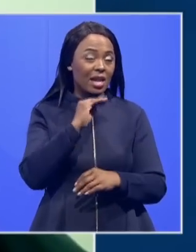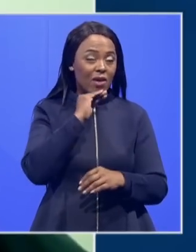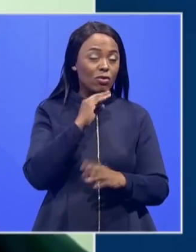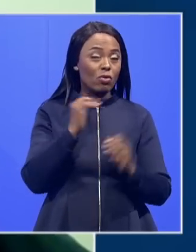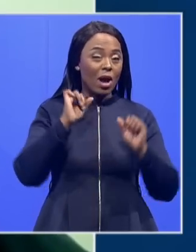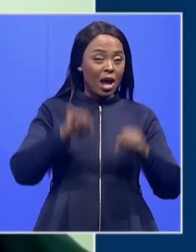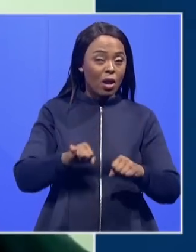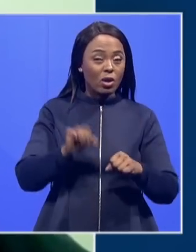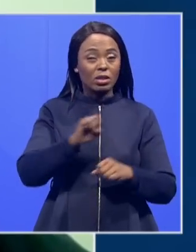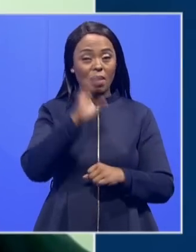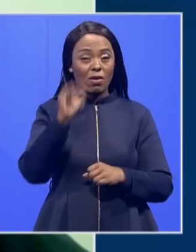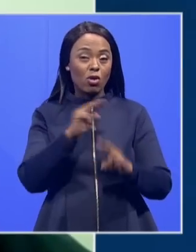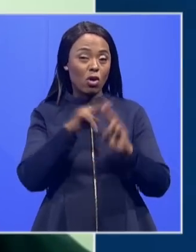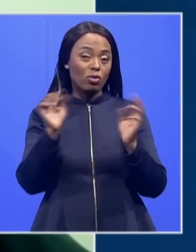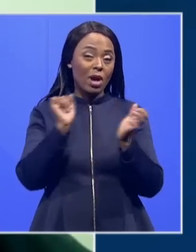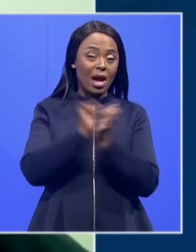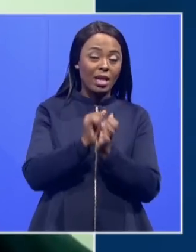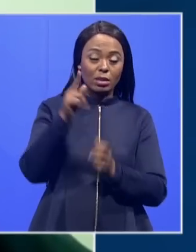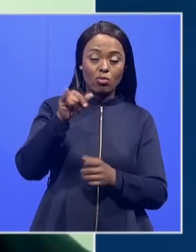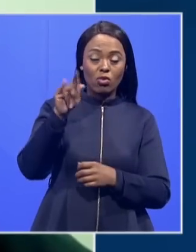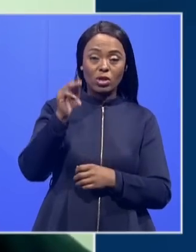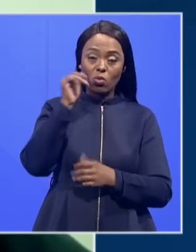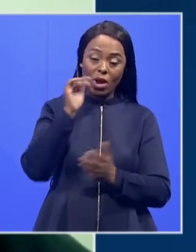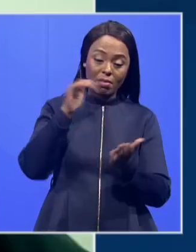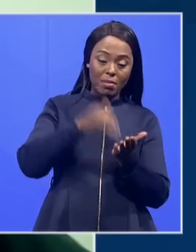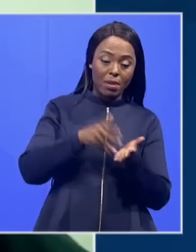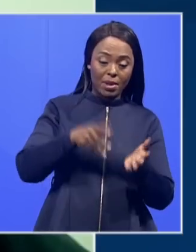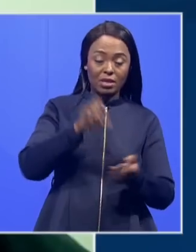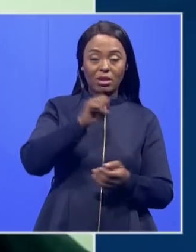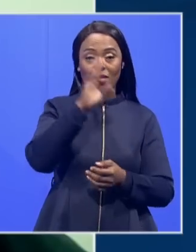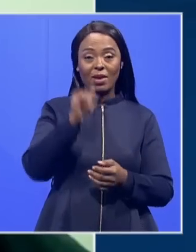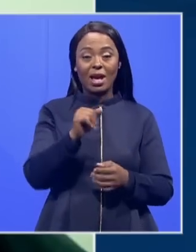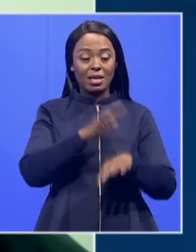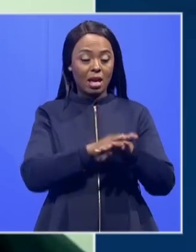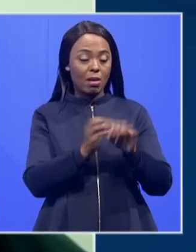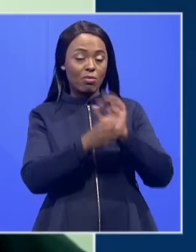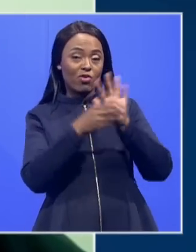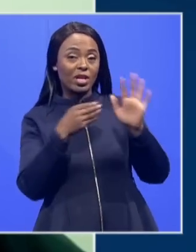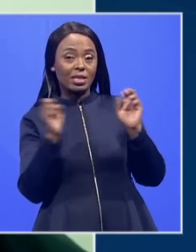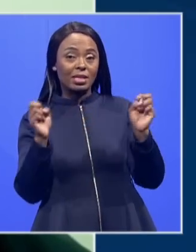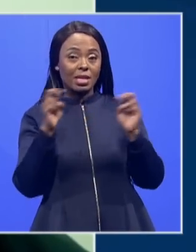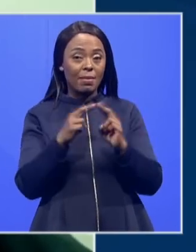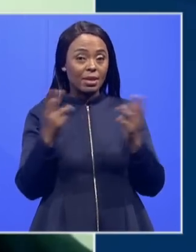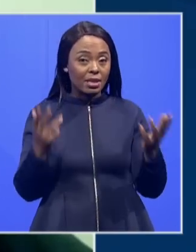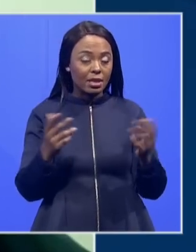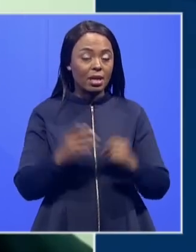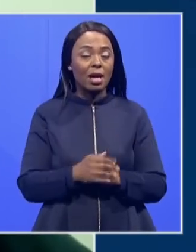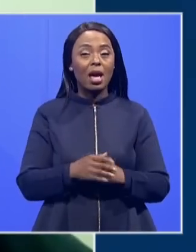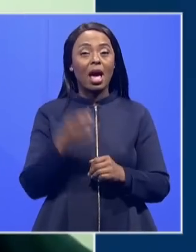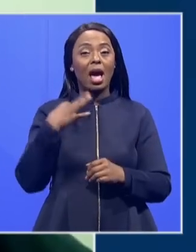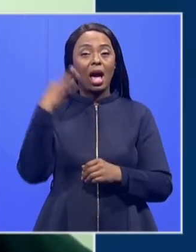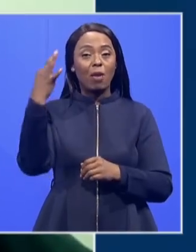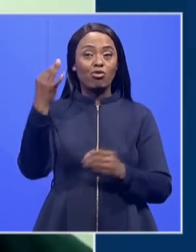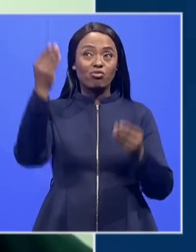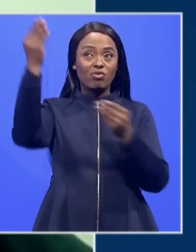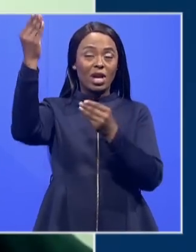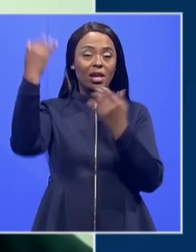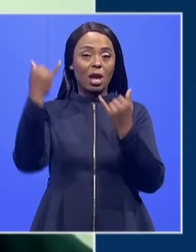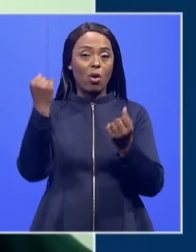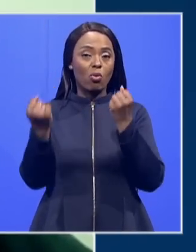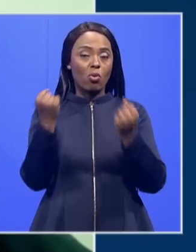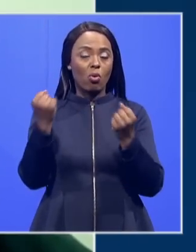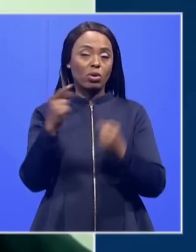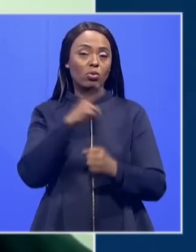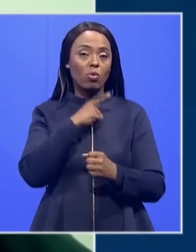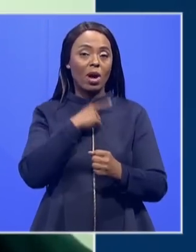not arrest President Vladimir Putin. However, there are now, with applications to the courts, those will be made